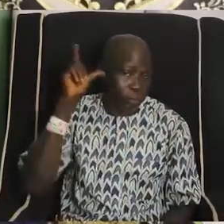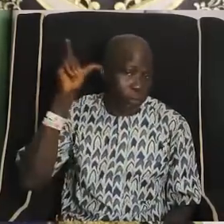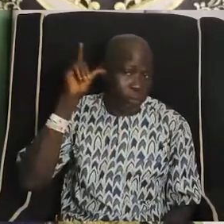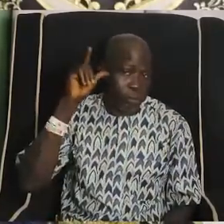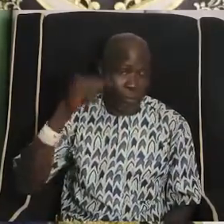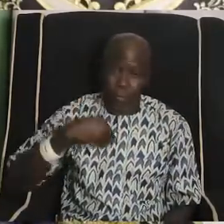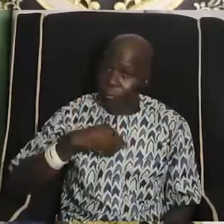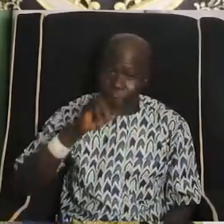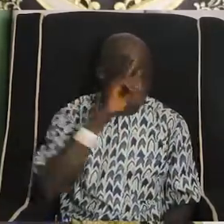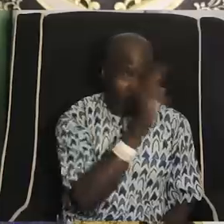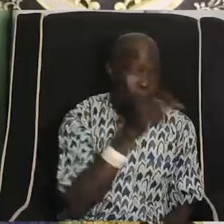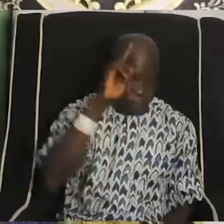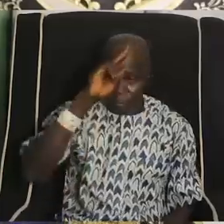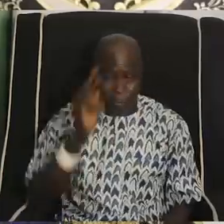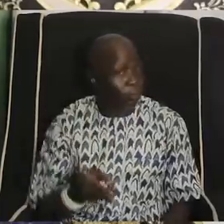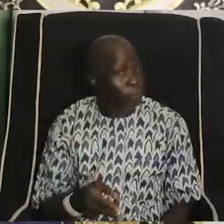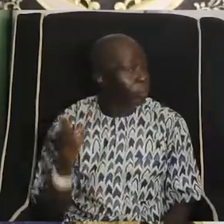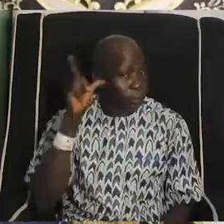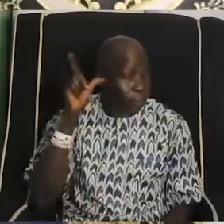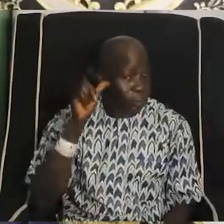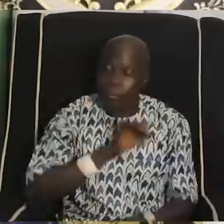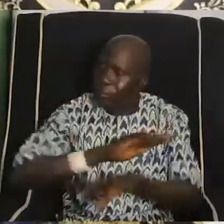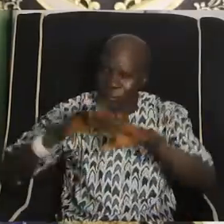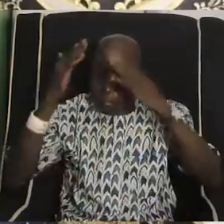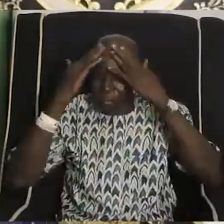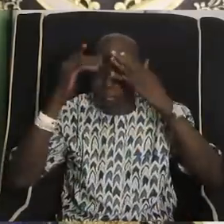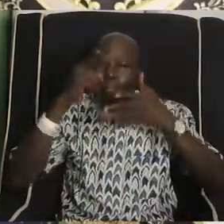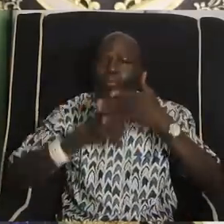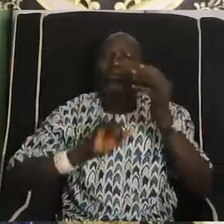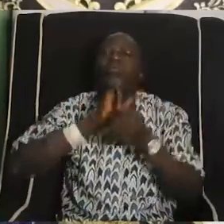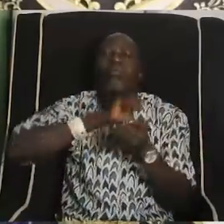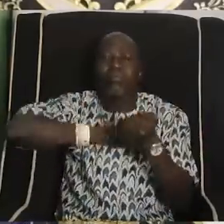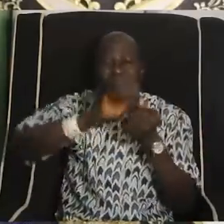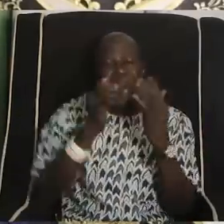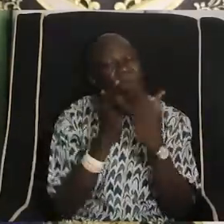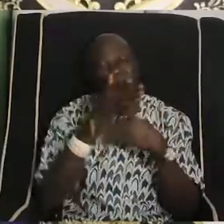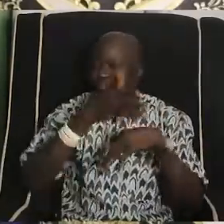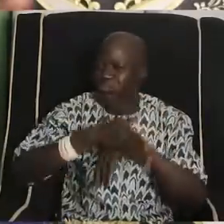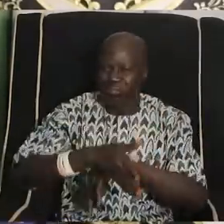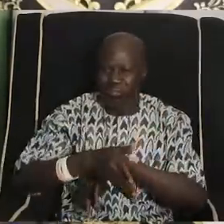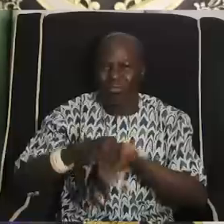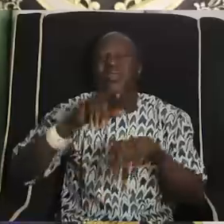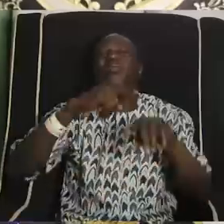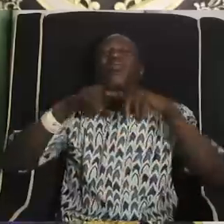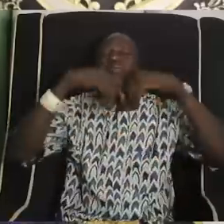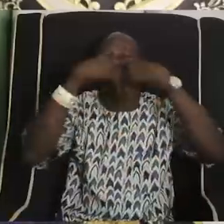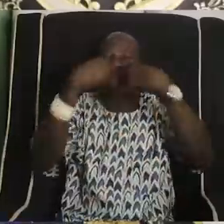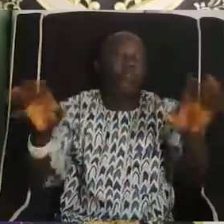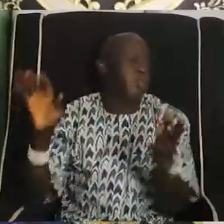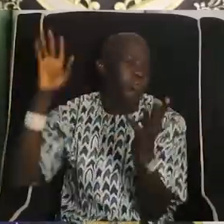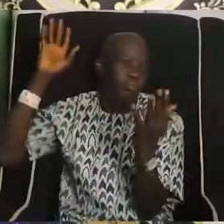Listen to me, sir. Mi ti e mo nto la koja. I don't know what you are passing through. O wa fi so ireti nu. You now